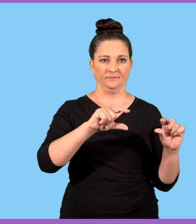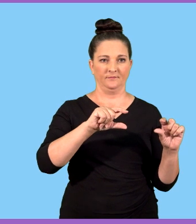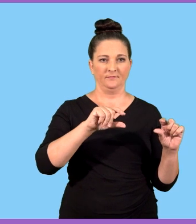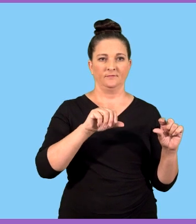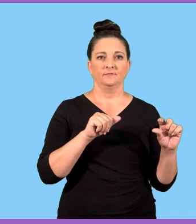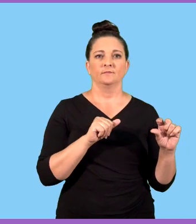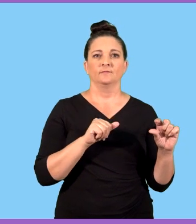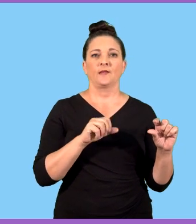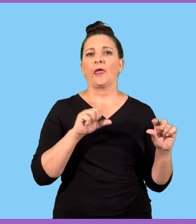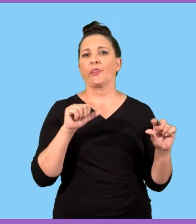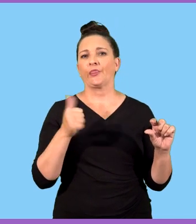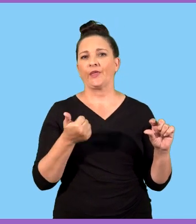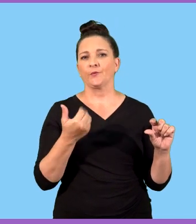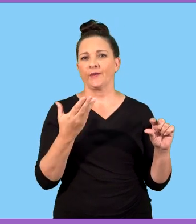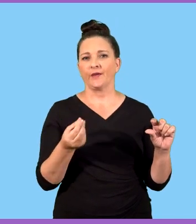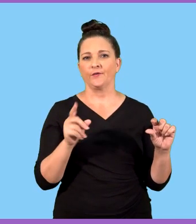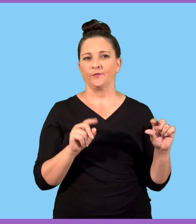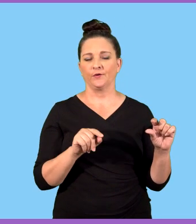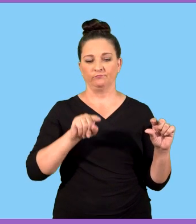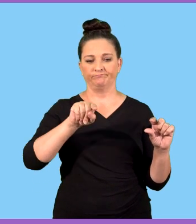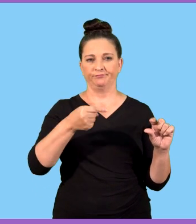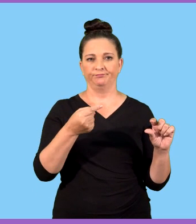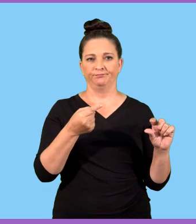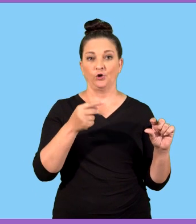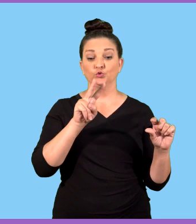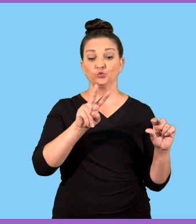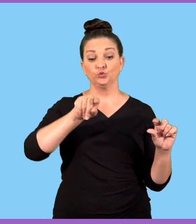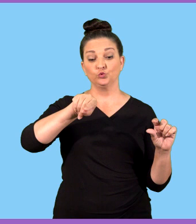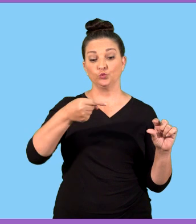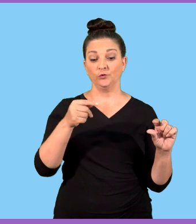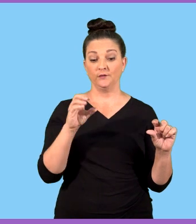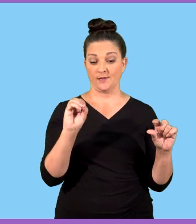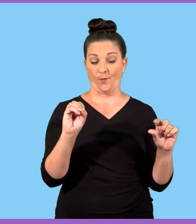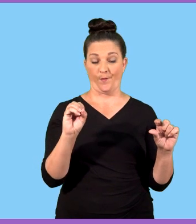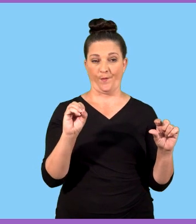Okay, let's get rid of that one. Then we have a 2,0.